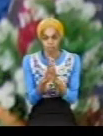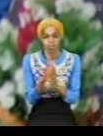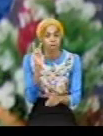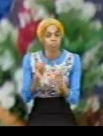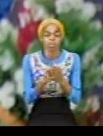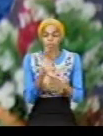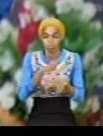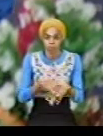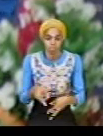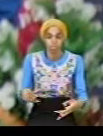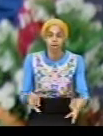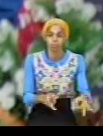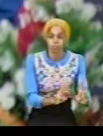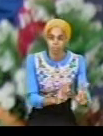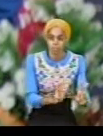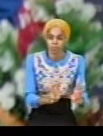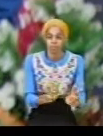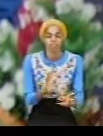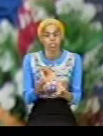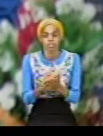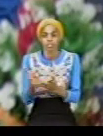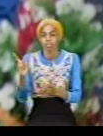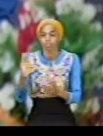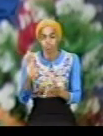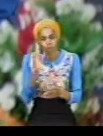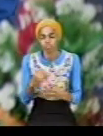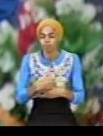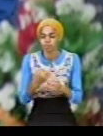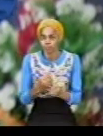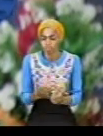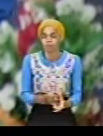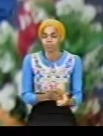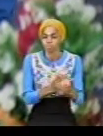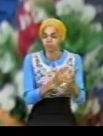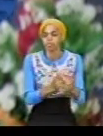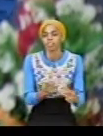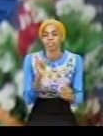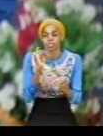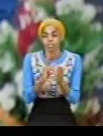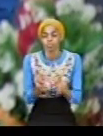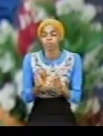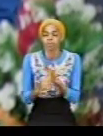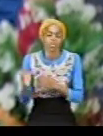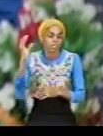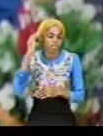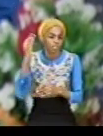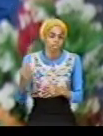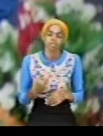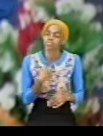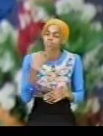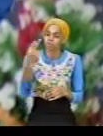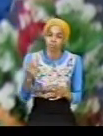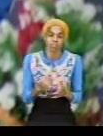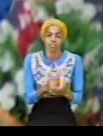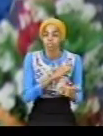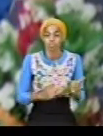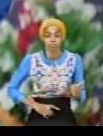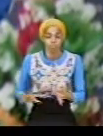way, hasten their step here. Those who are hearing our voice, far away, move them to this